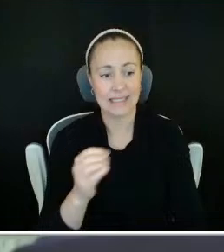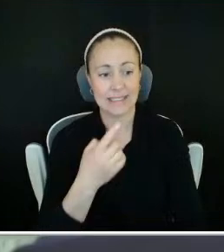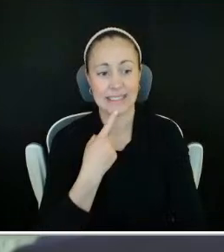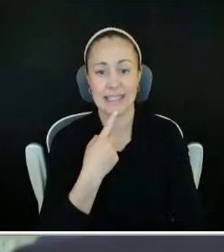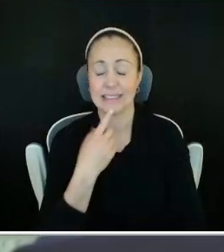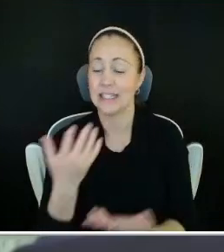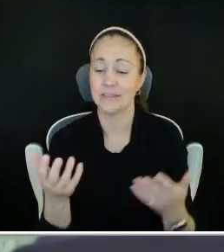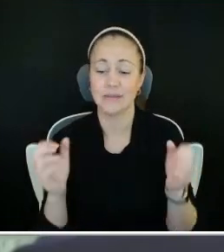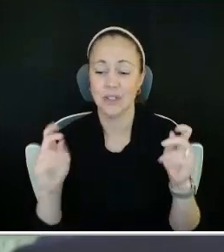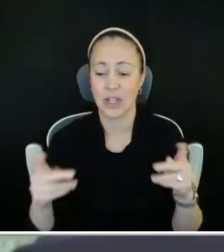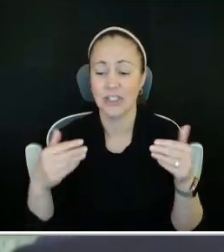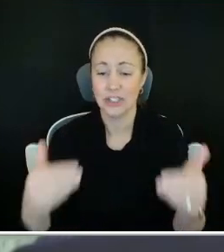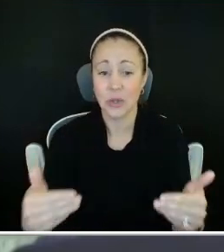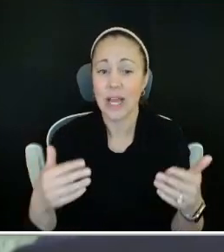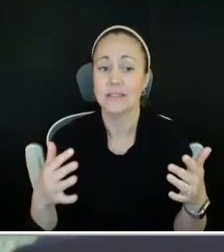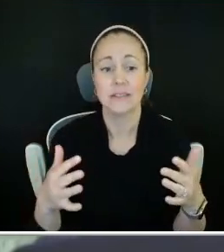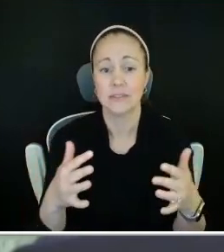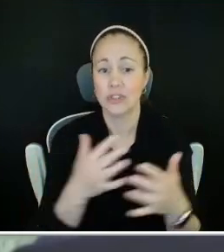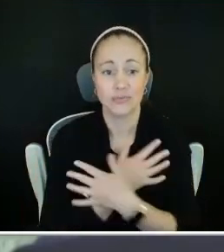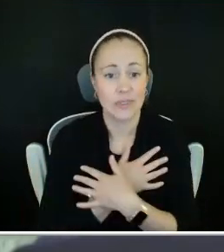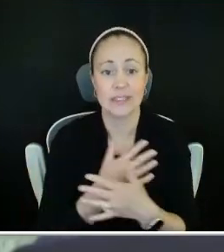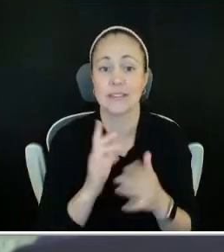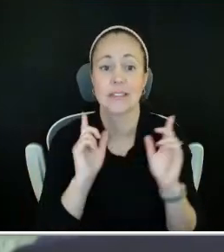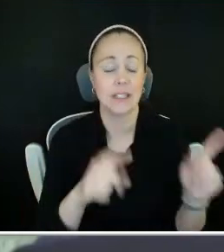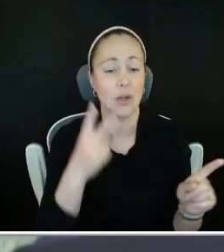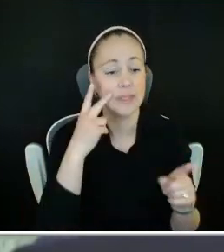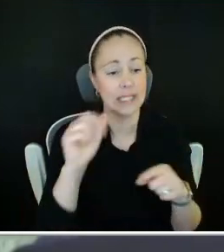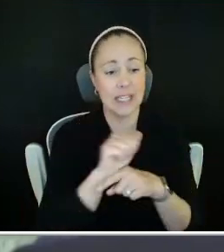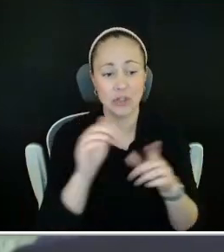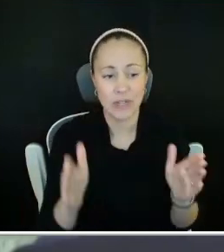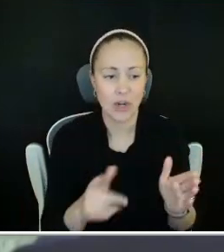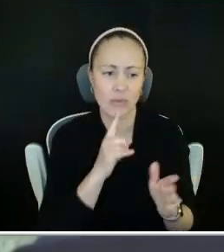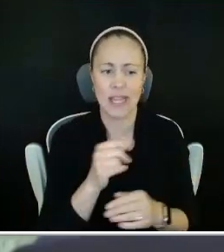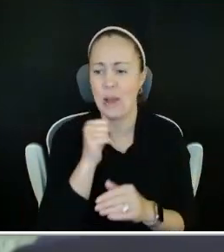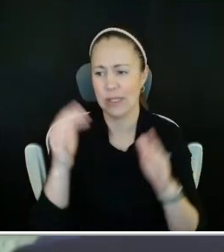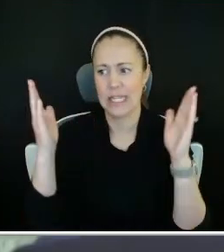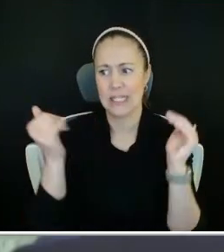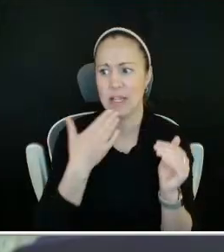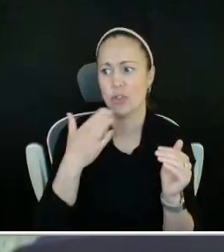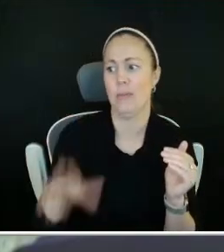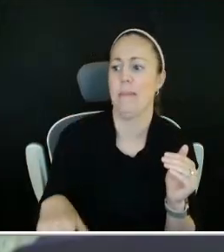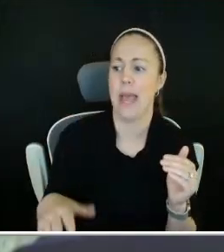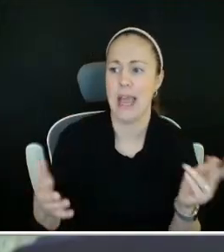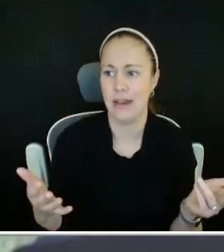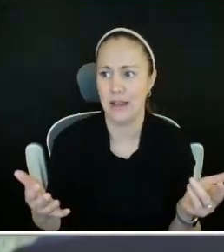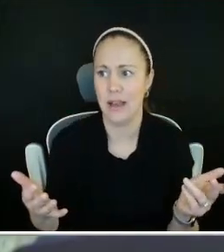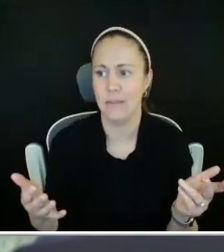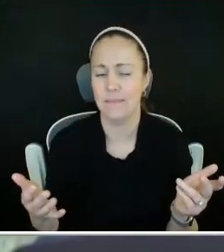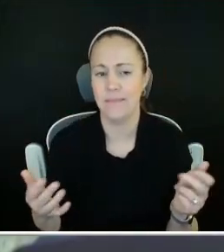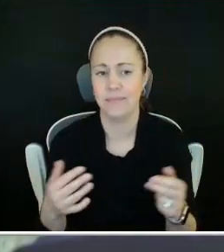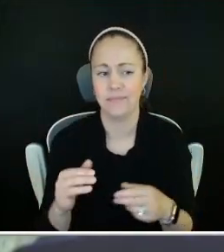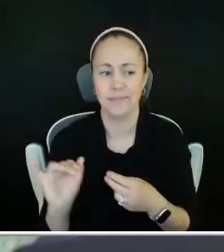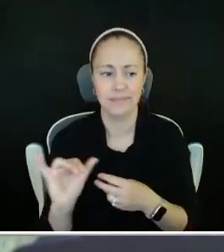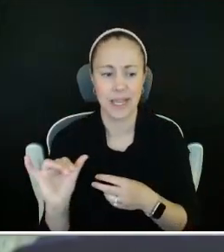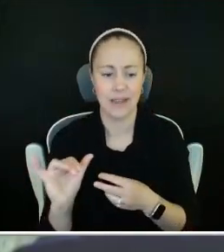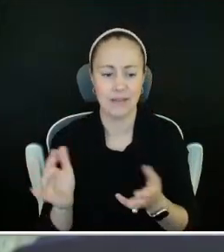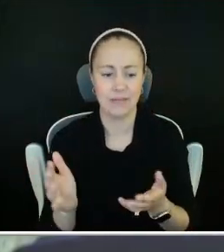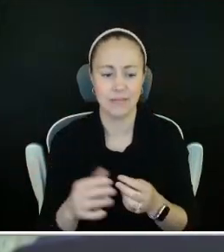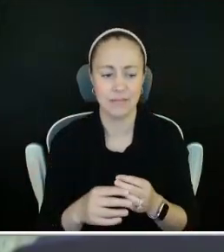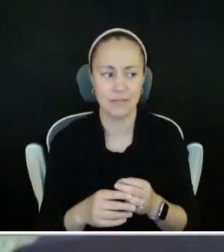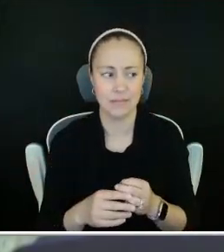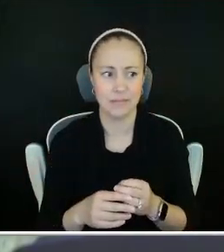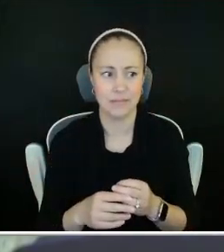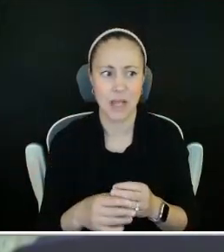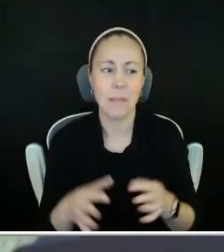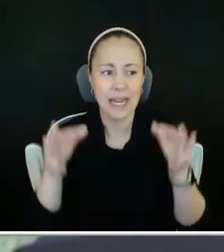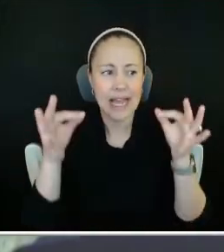go see the trainer. So I wasn't expecting it to be too bad. Like, I definitely knew something was